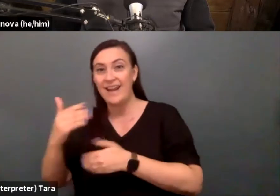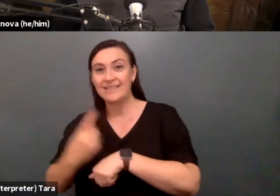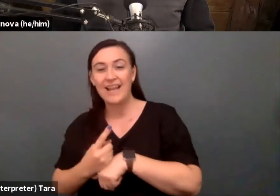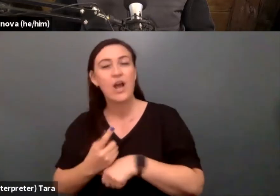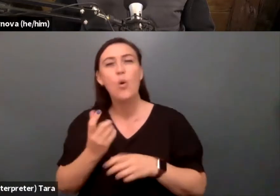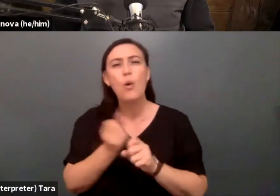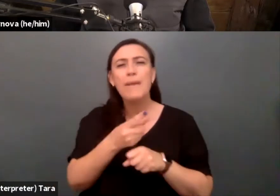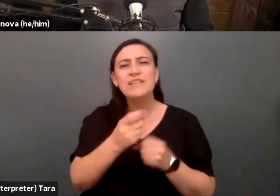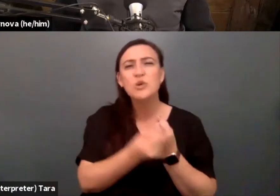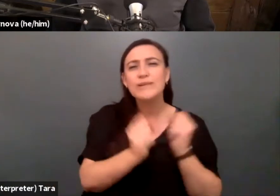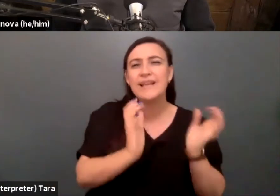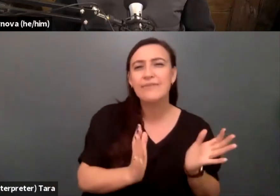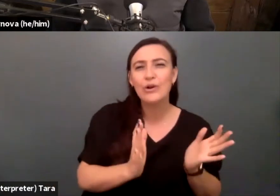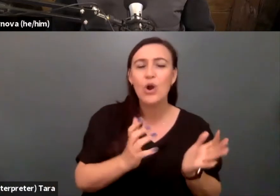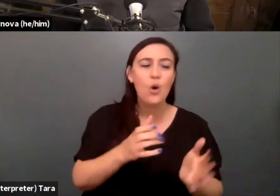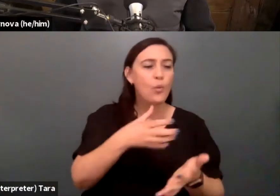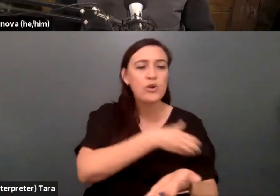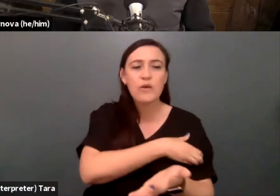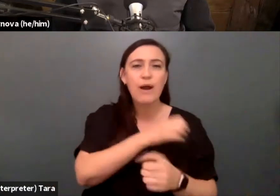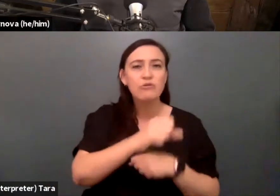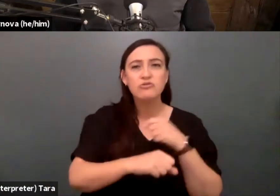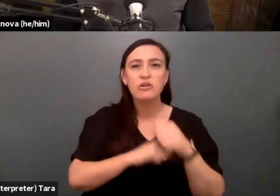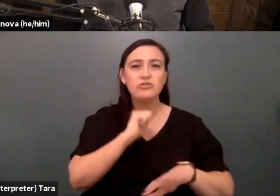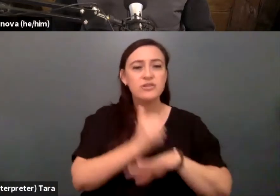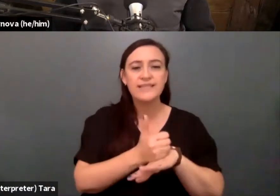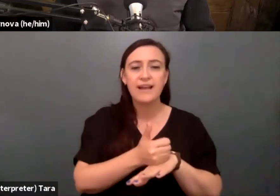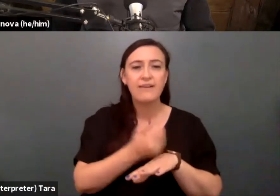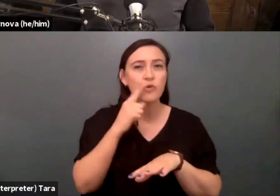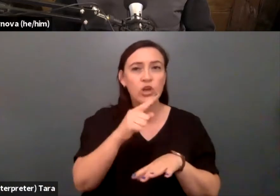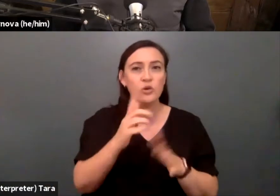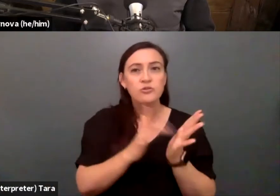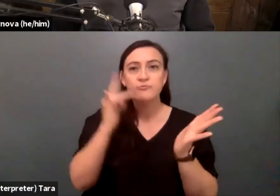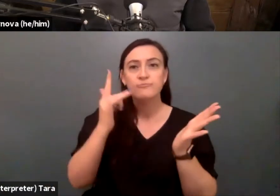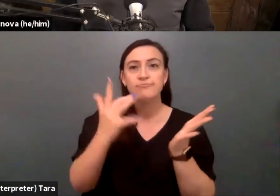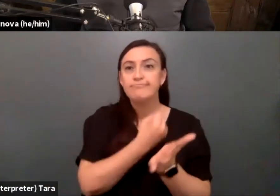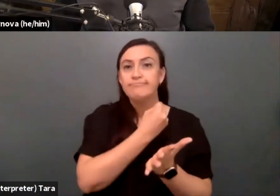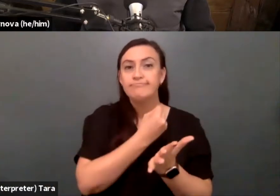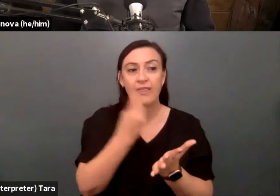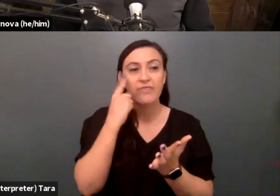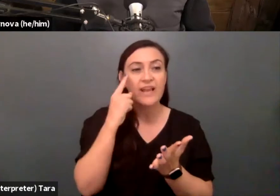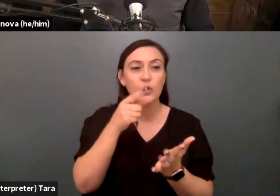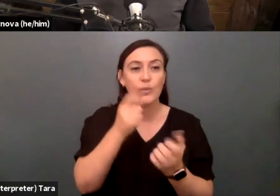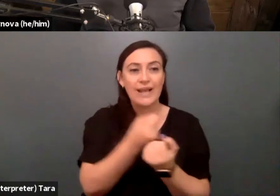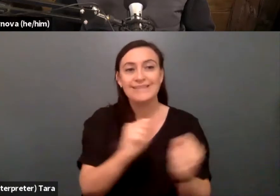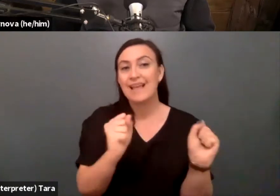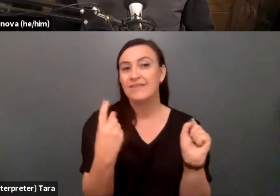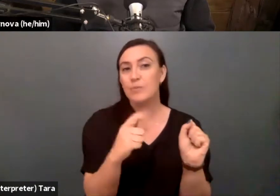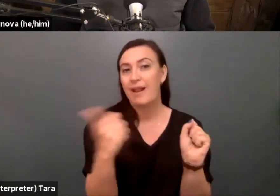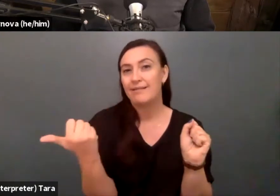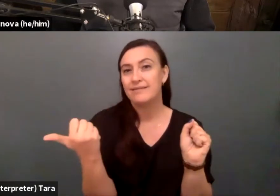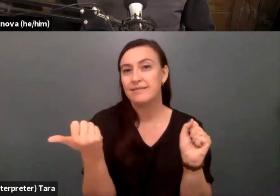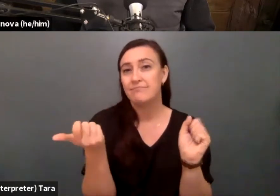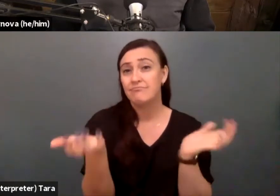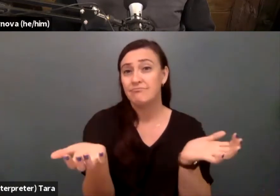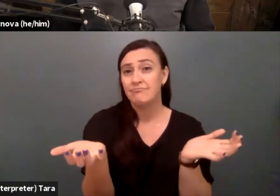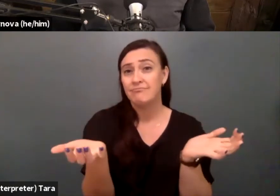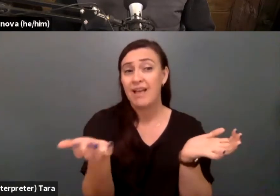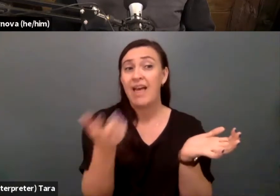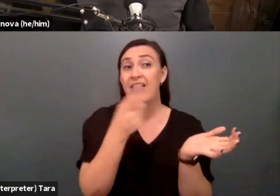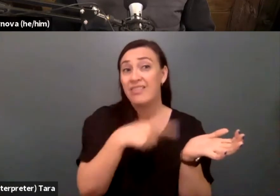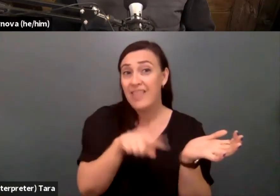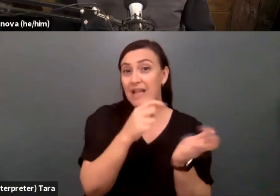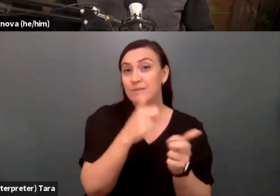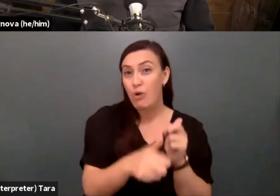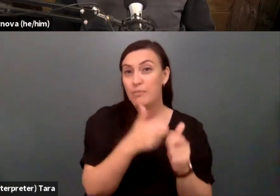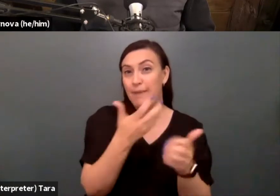savior? What are the power structures in place that make you able to think that you can save? That's